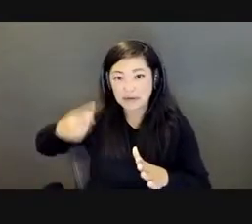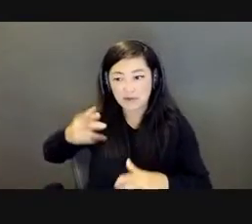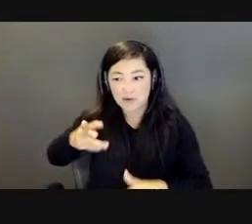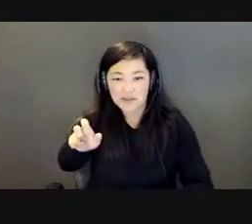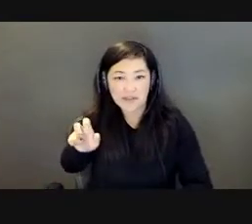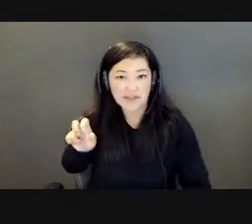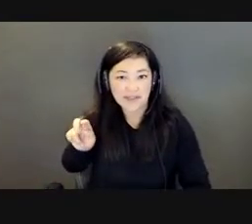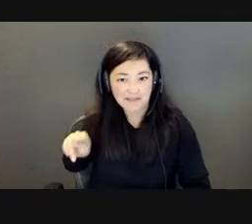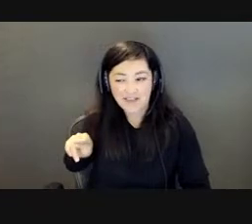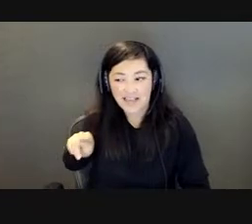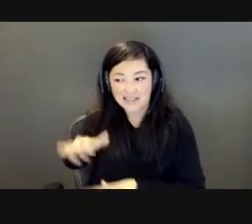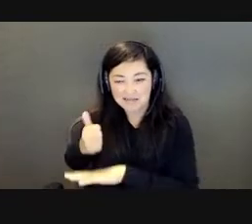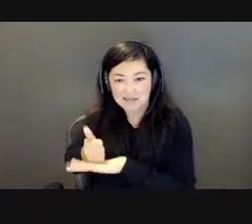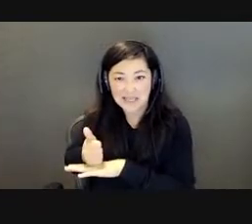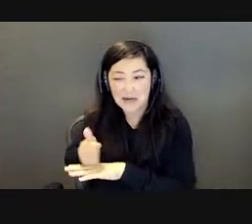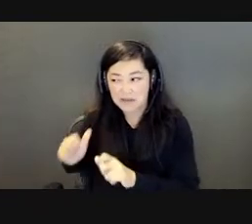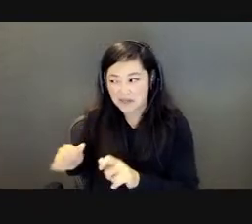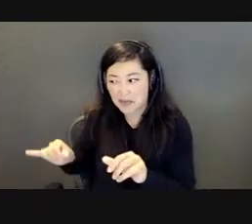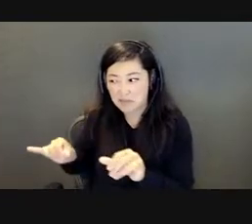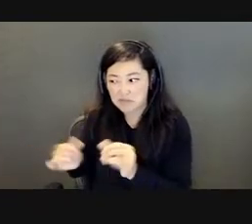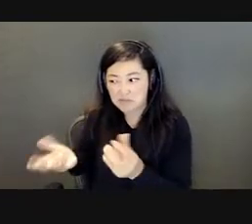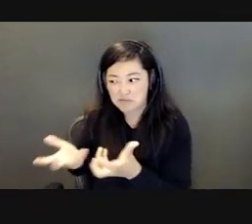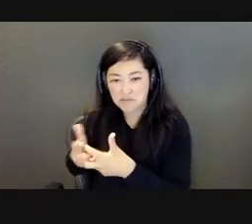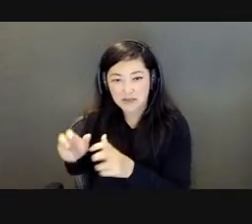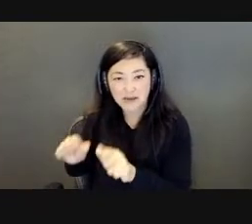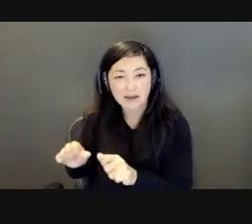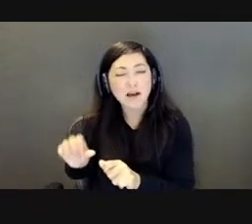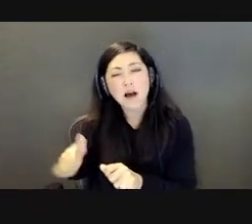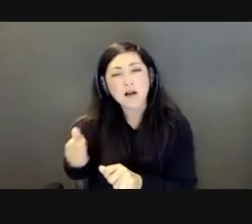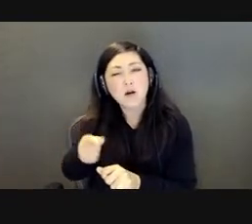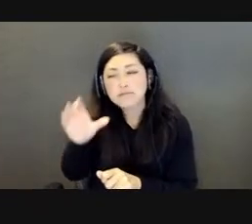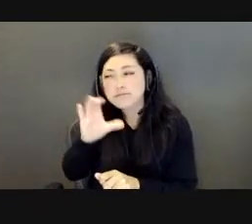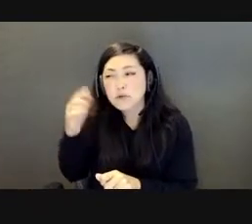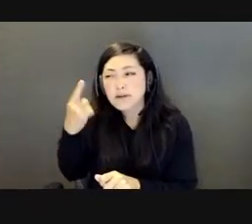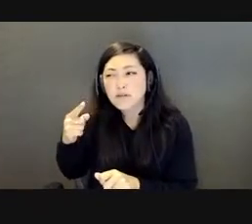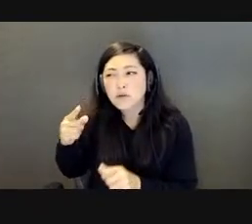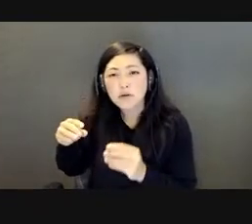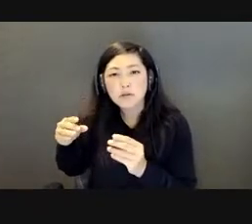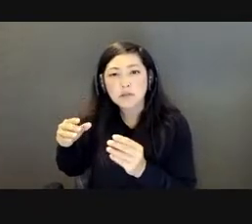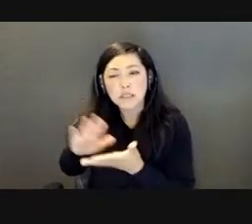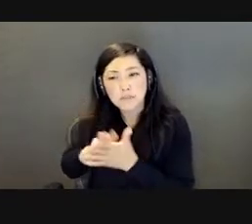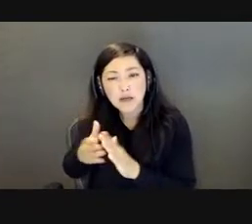and accessible routes. Like, is there anything else that you look for?